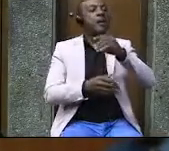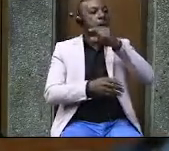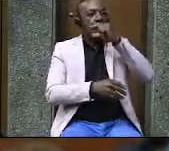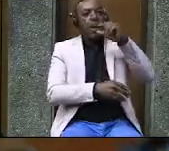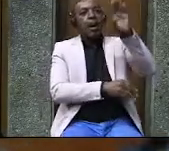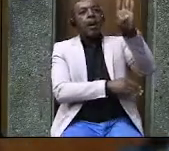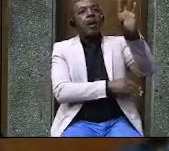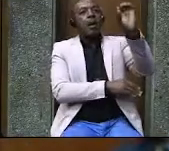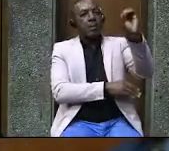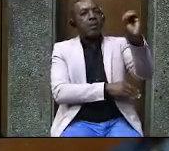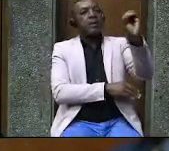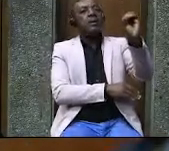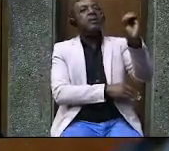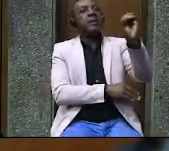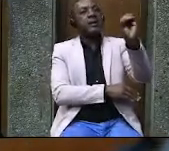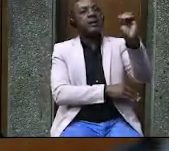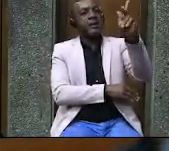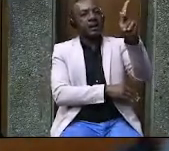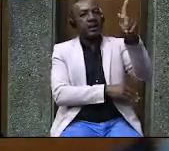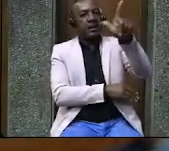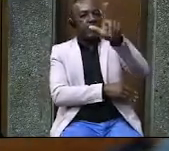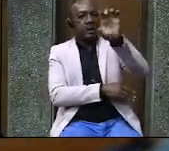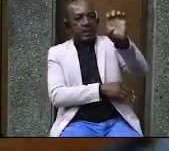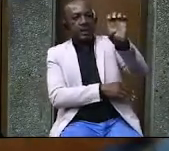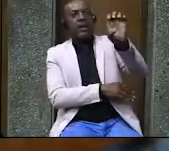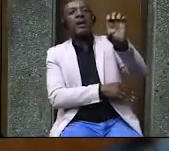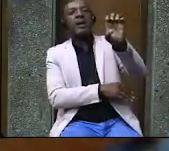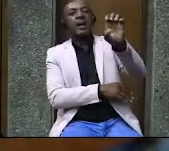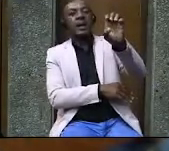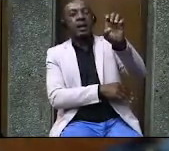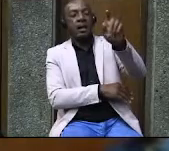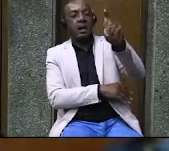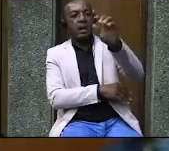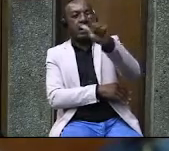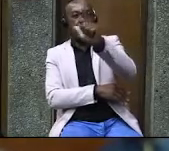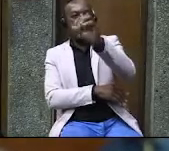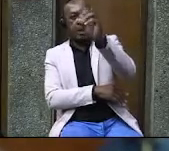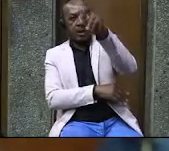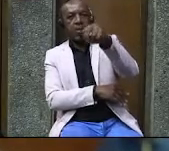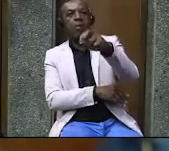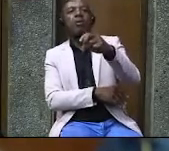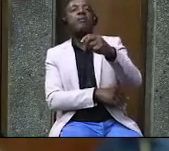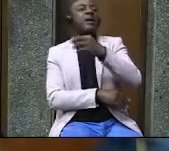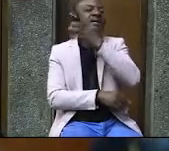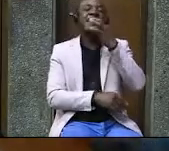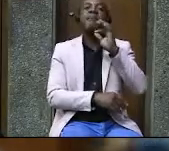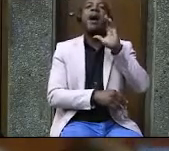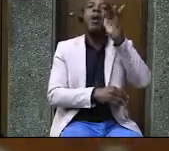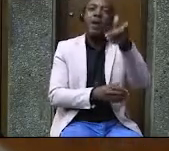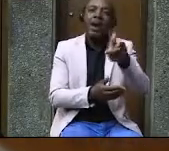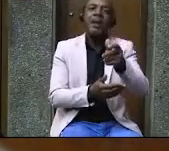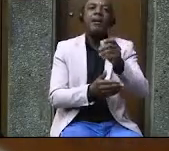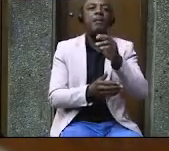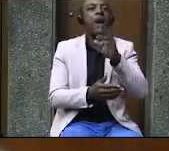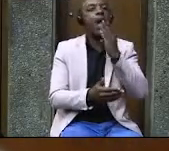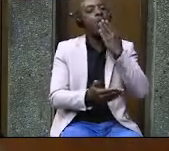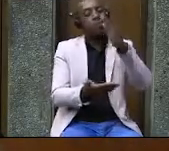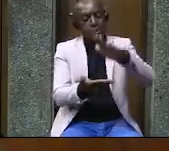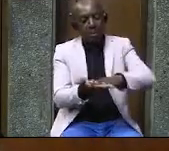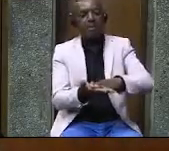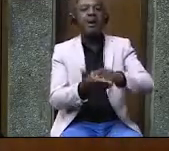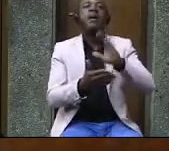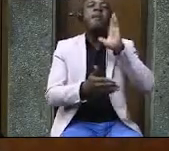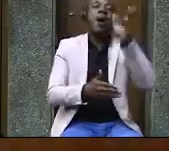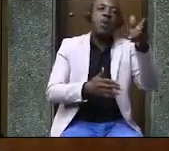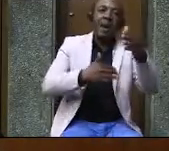emikhukhwini, kodwa bafika bathi bazosakhela. Basakhela izindlu, basakhela nama-flat.